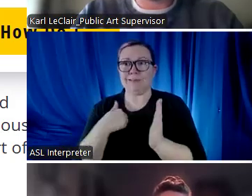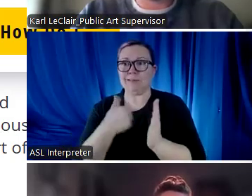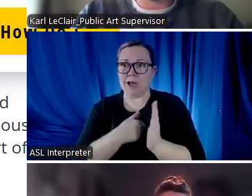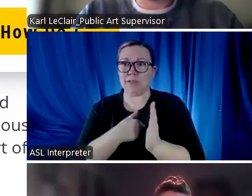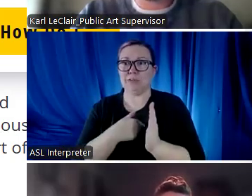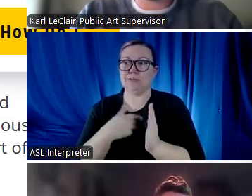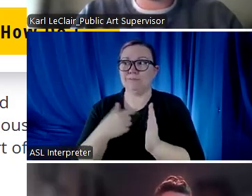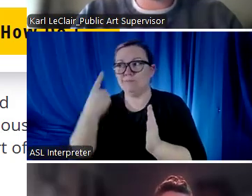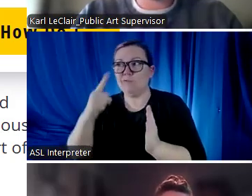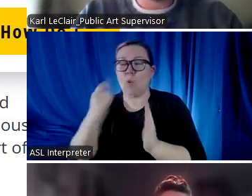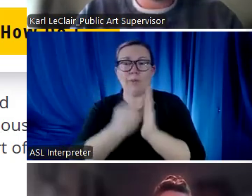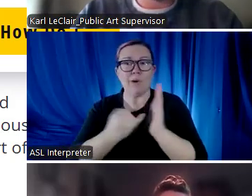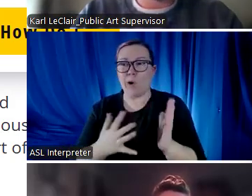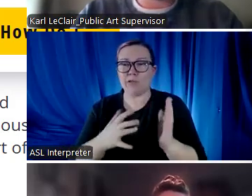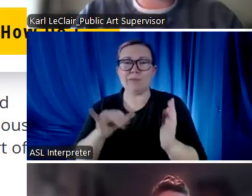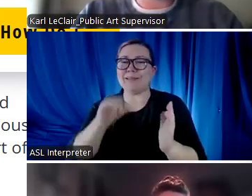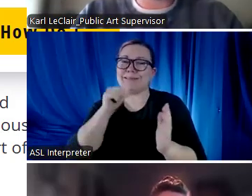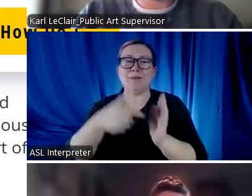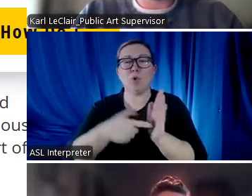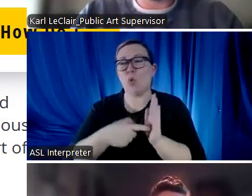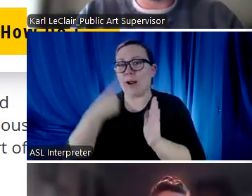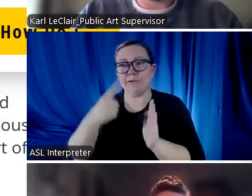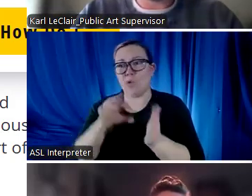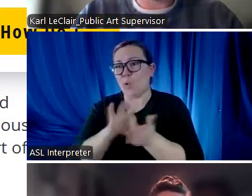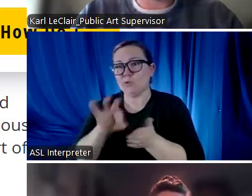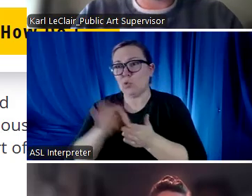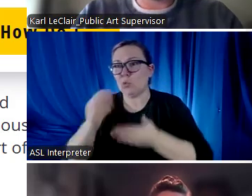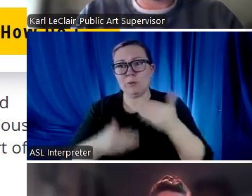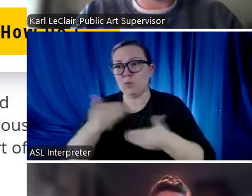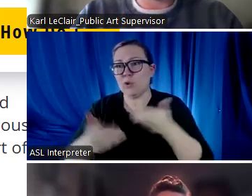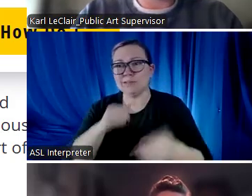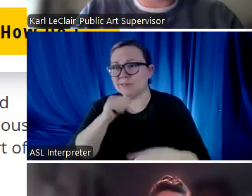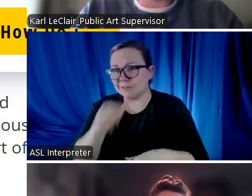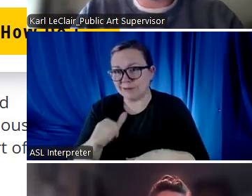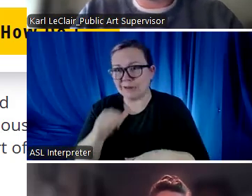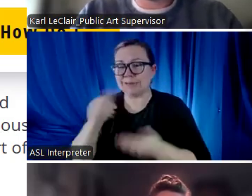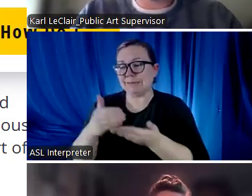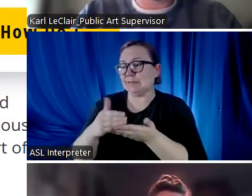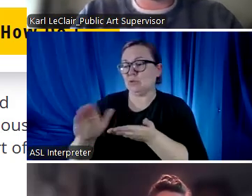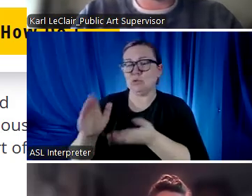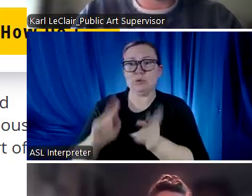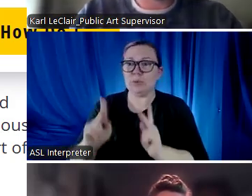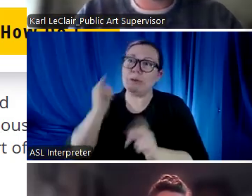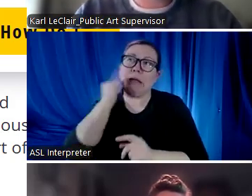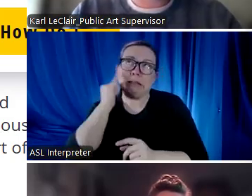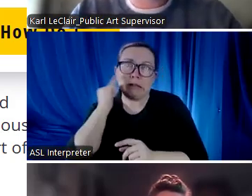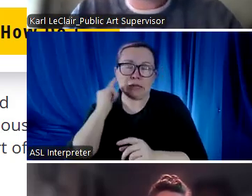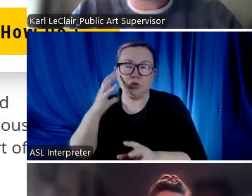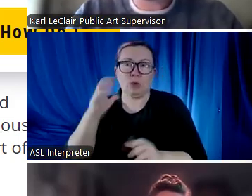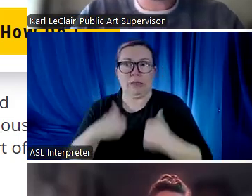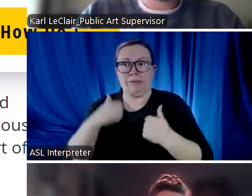part of the scoring process. It doesn't exclude anyone from applying, except if you're outside of Oregon.